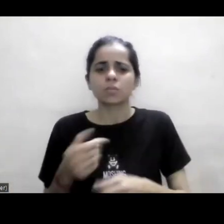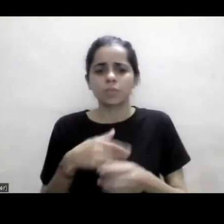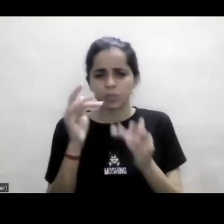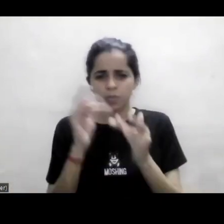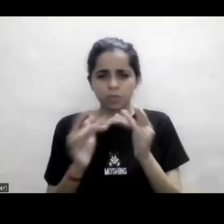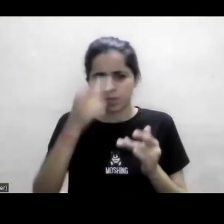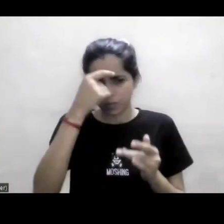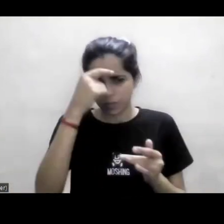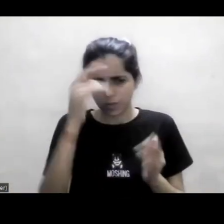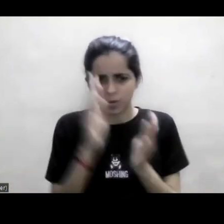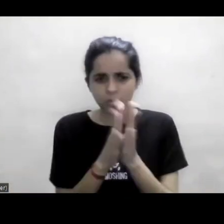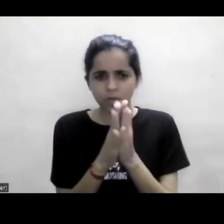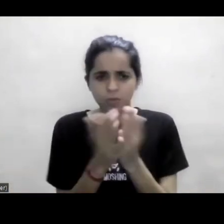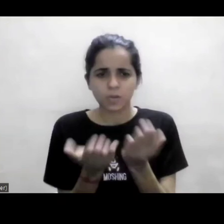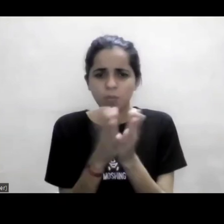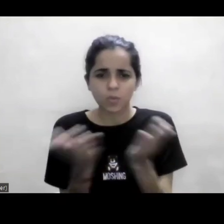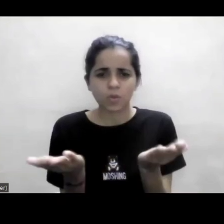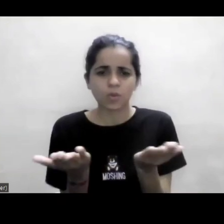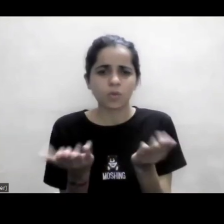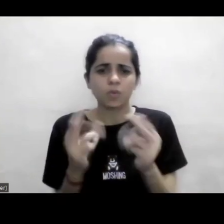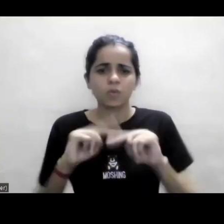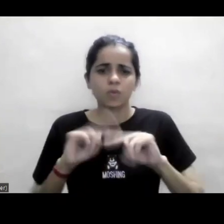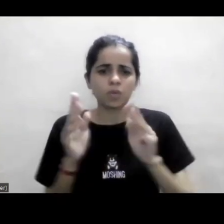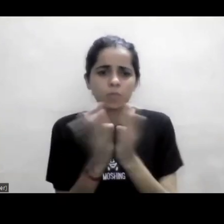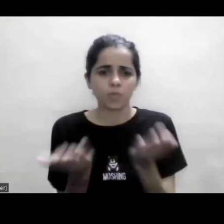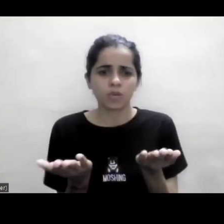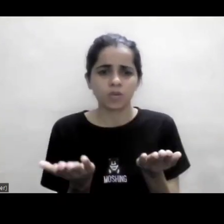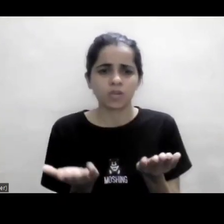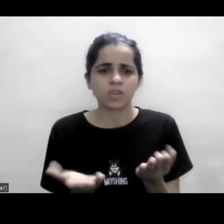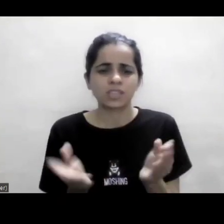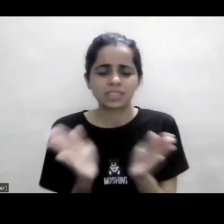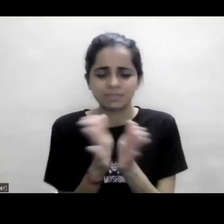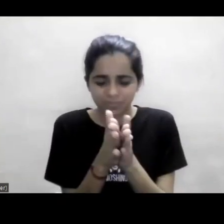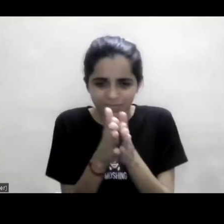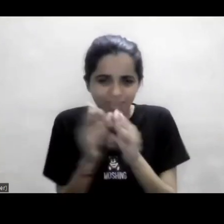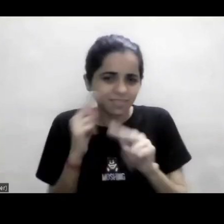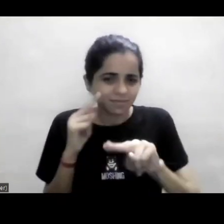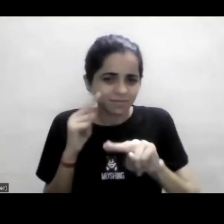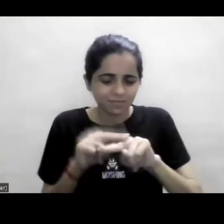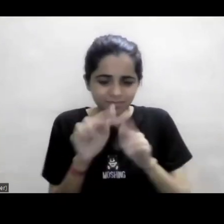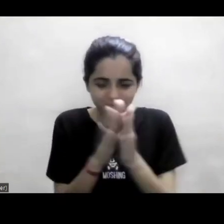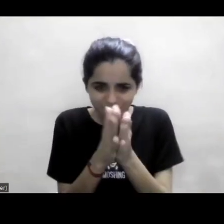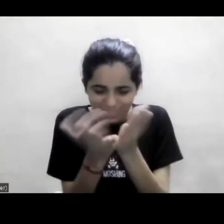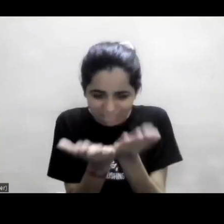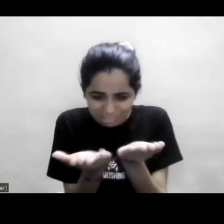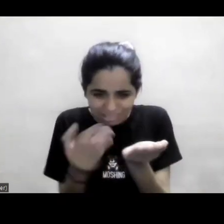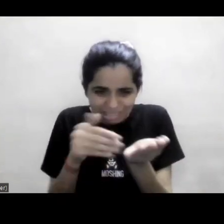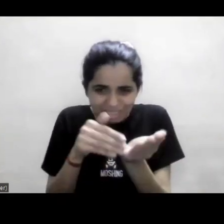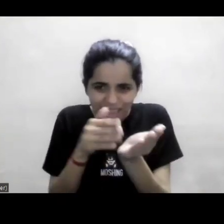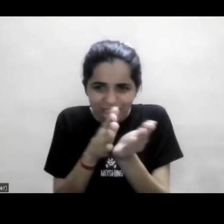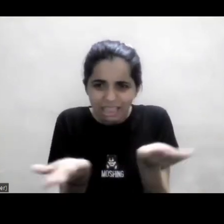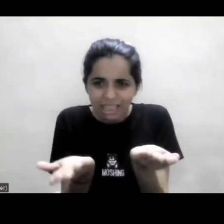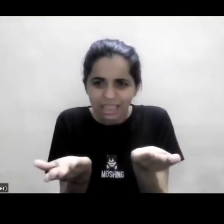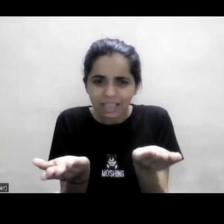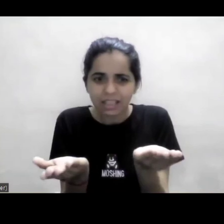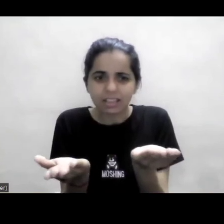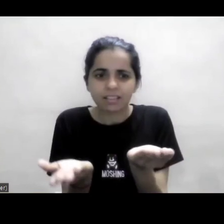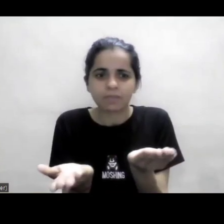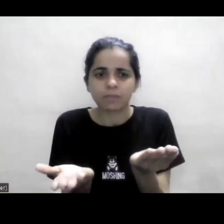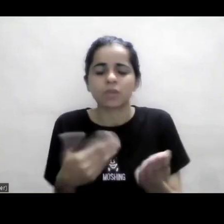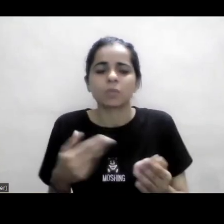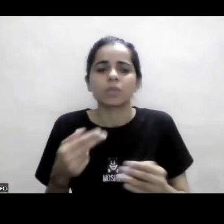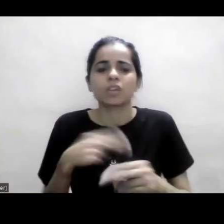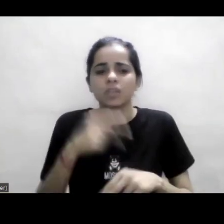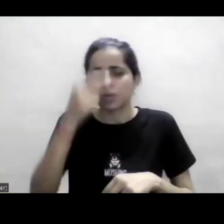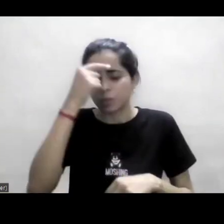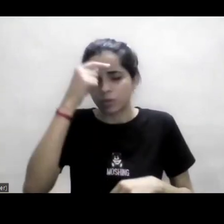know, you can't open them fully. Right. Because of their stitching, na? It wasn't coming properly. So I could not share. I know